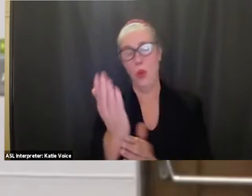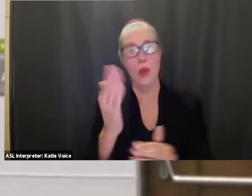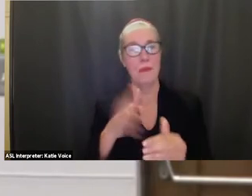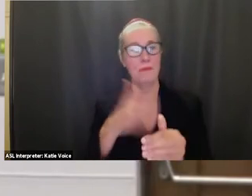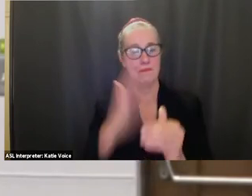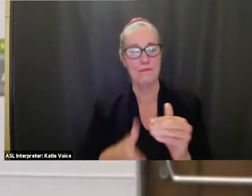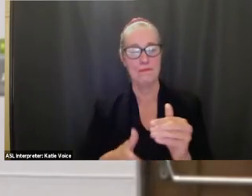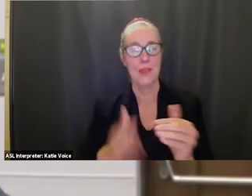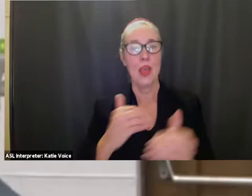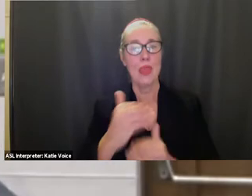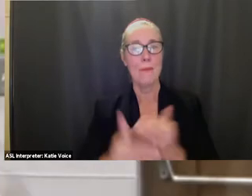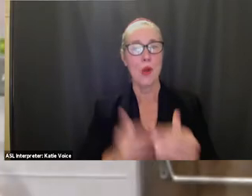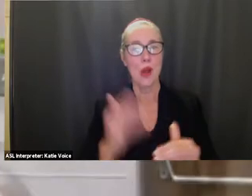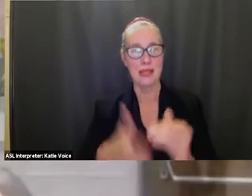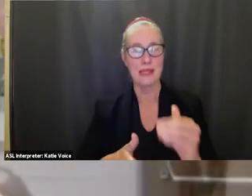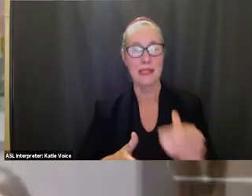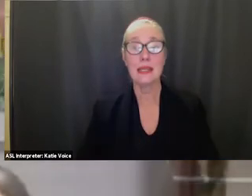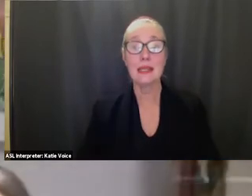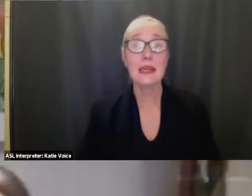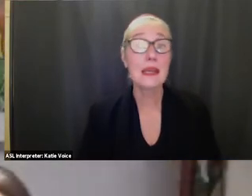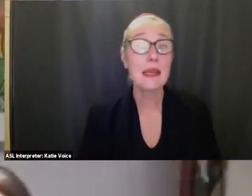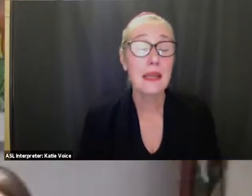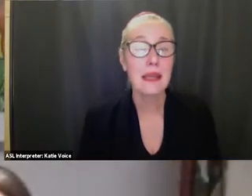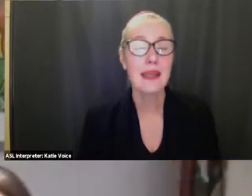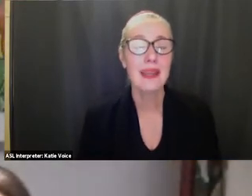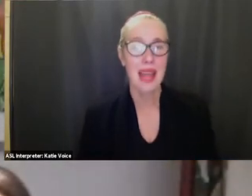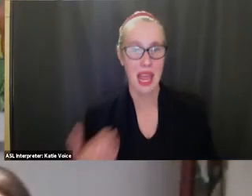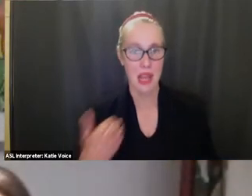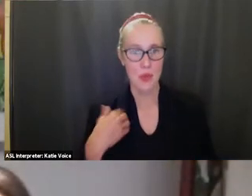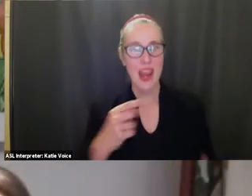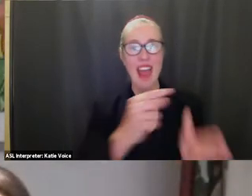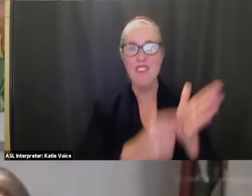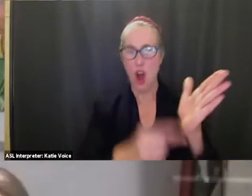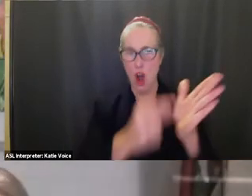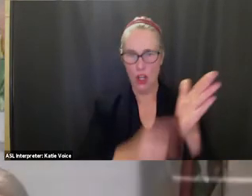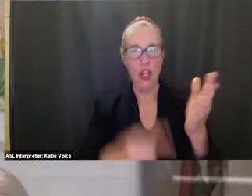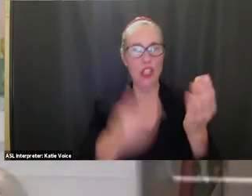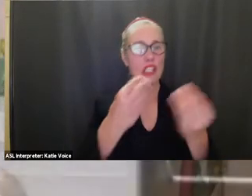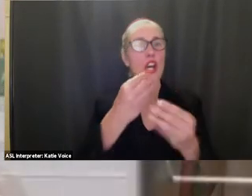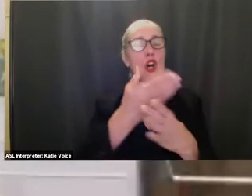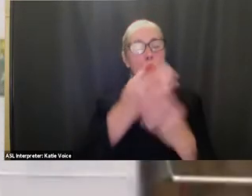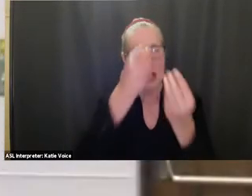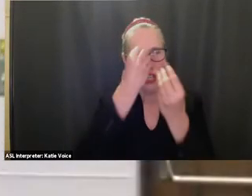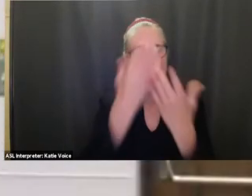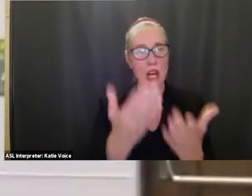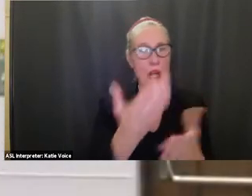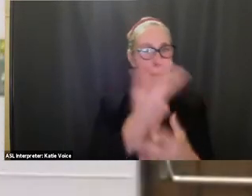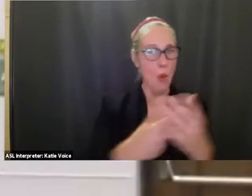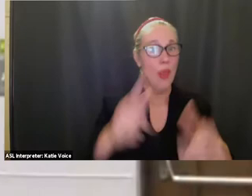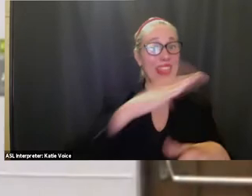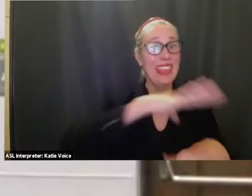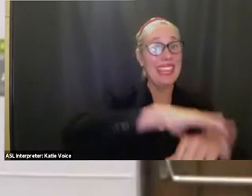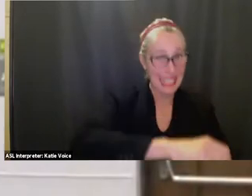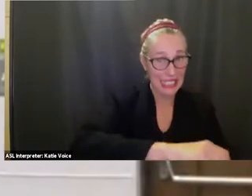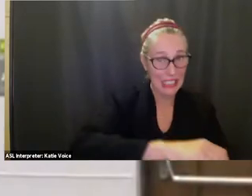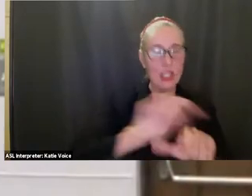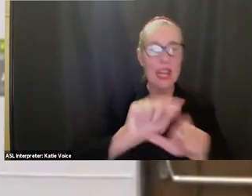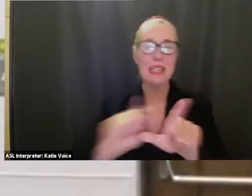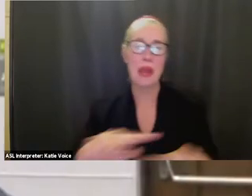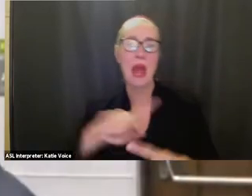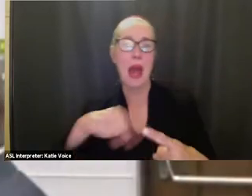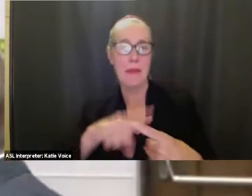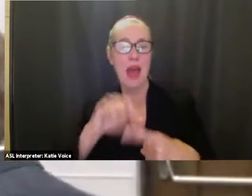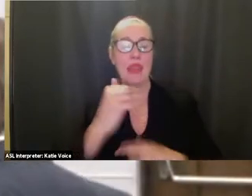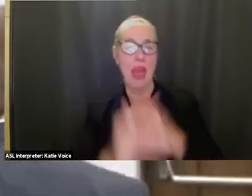you and we do have uh articles we've shared with all families in english and spanish with screenshots of the process thank you very